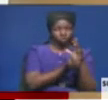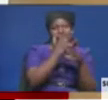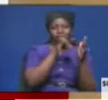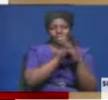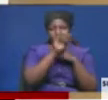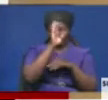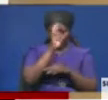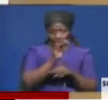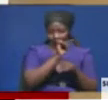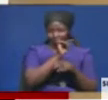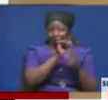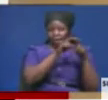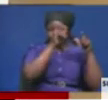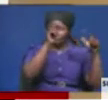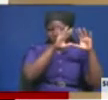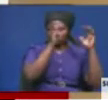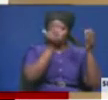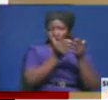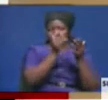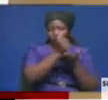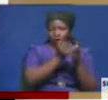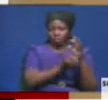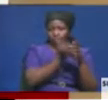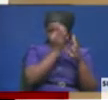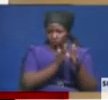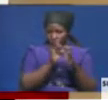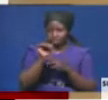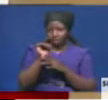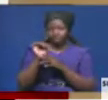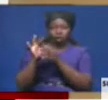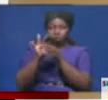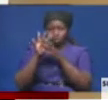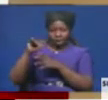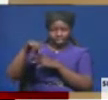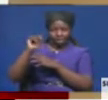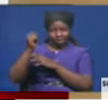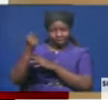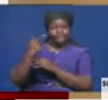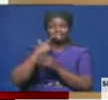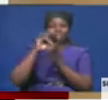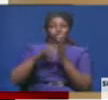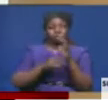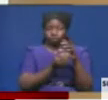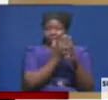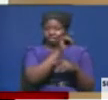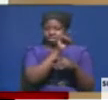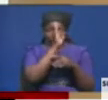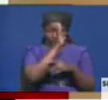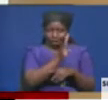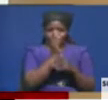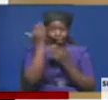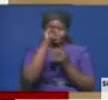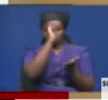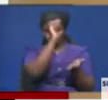largest coffee producer. The coffee revitalization coordinator, David Njogu, says the production in Brazil is projected to reduce due to